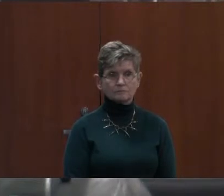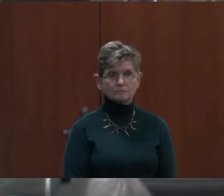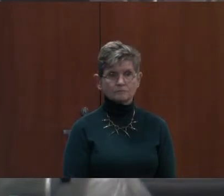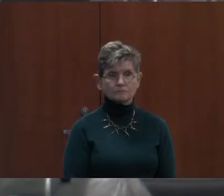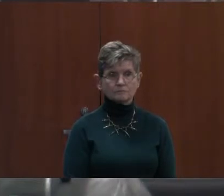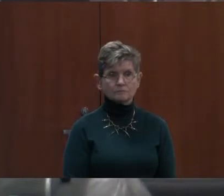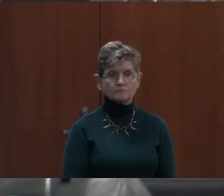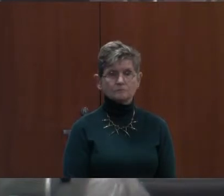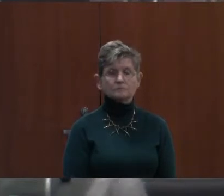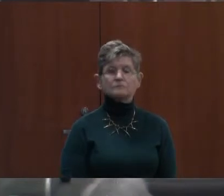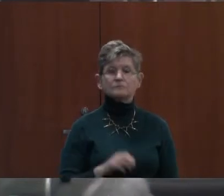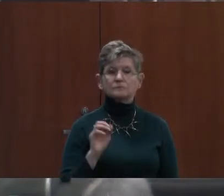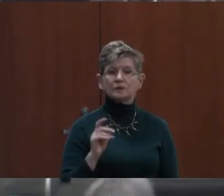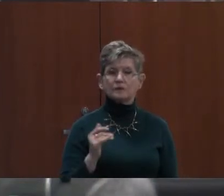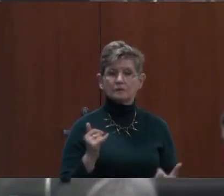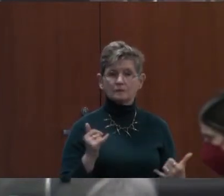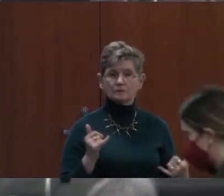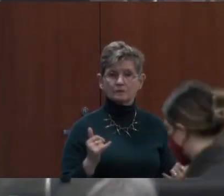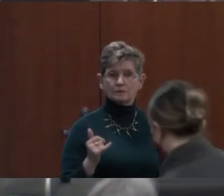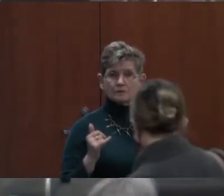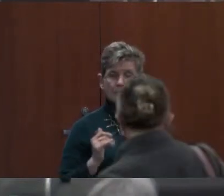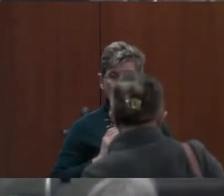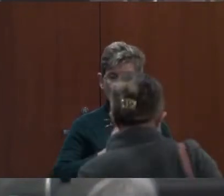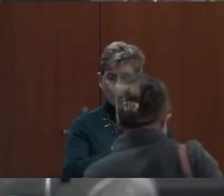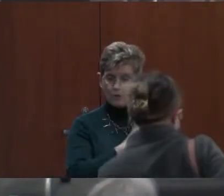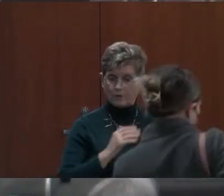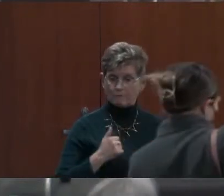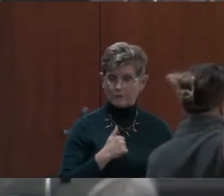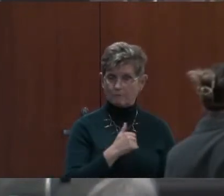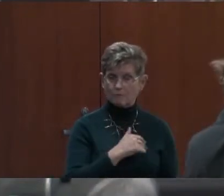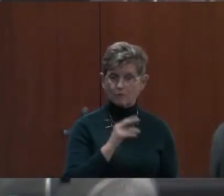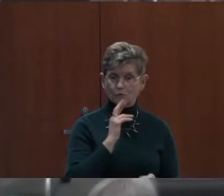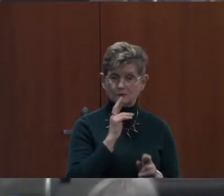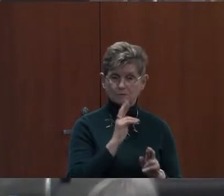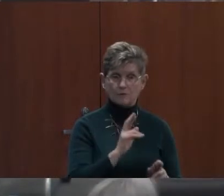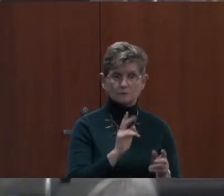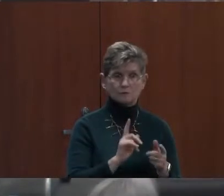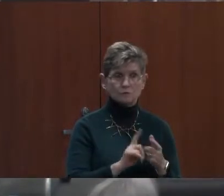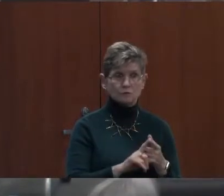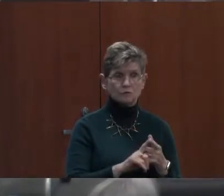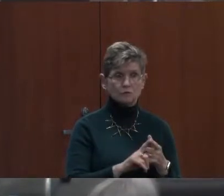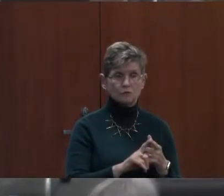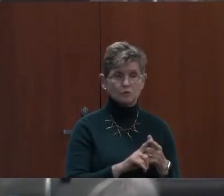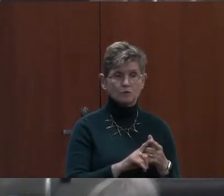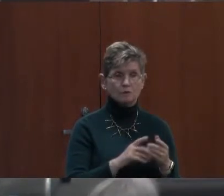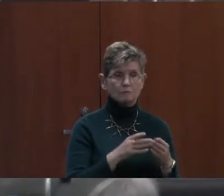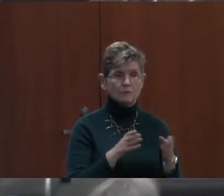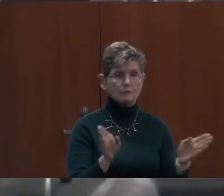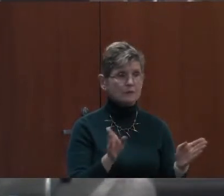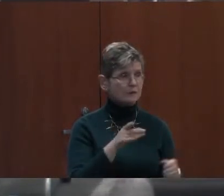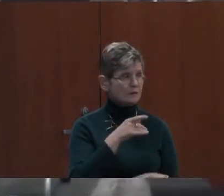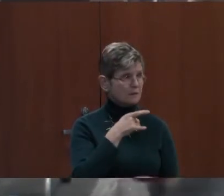Okay, at this time, we will have board member response to public comment. Colleagues?